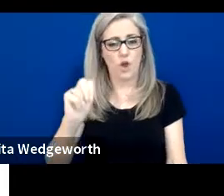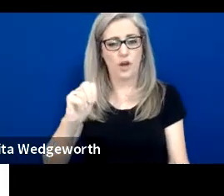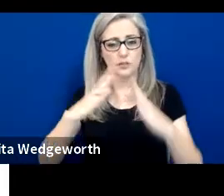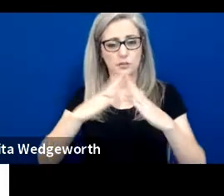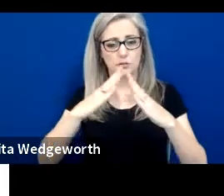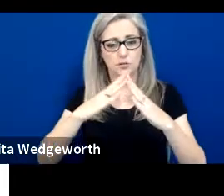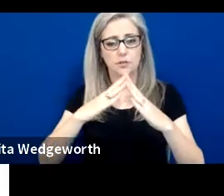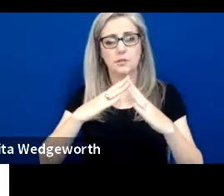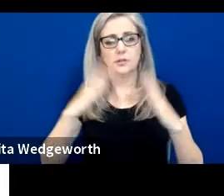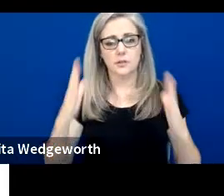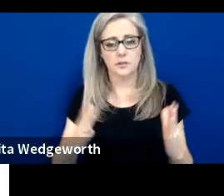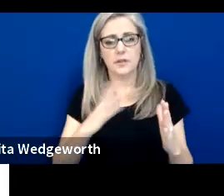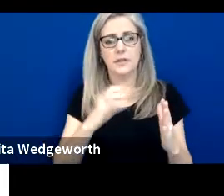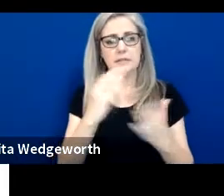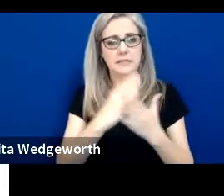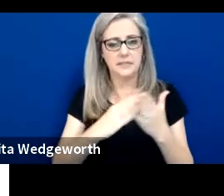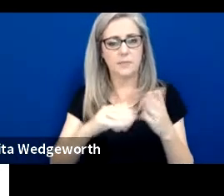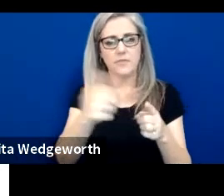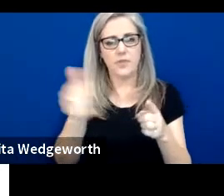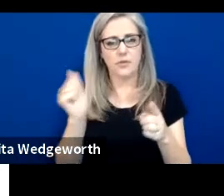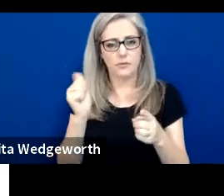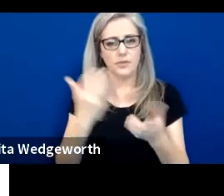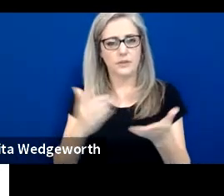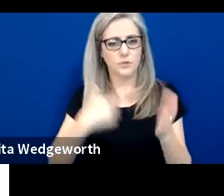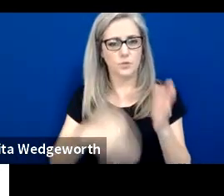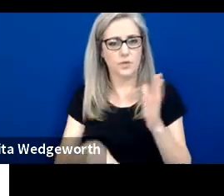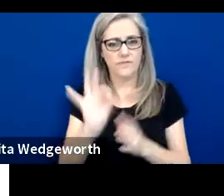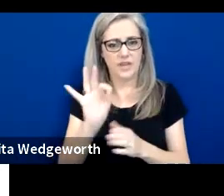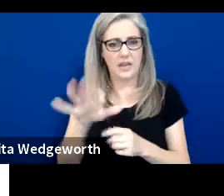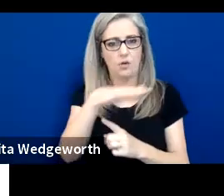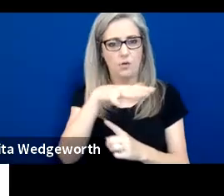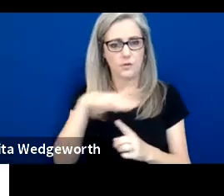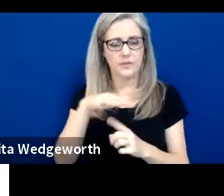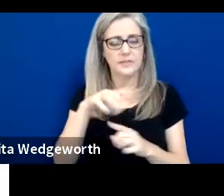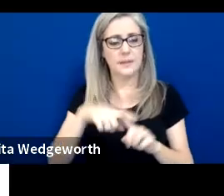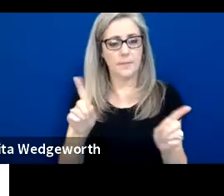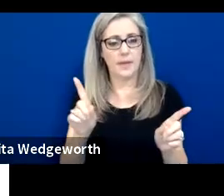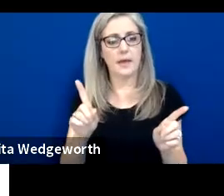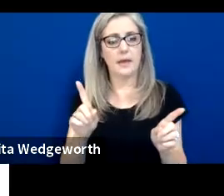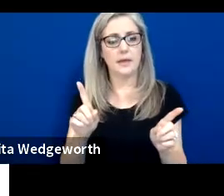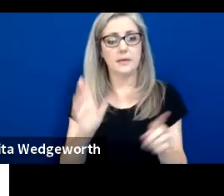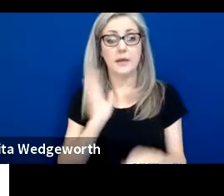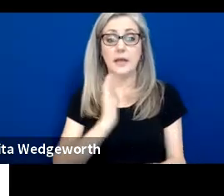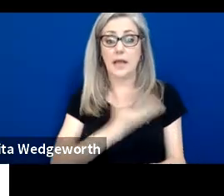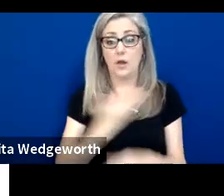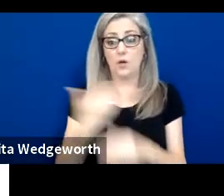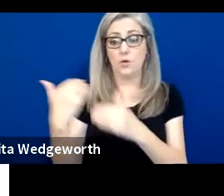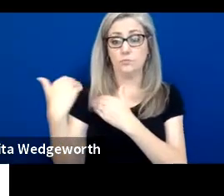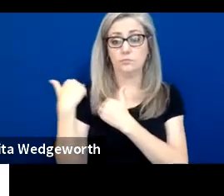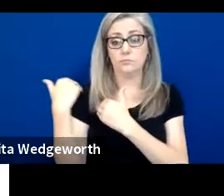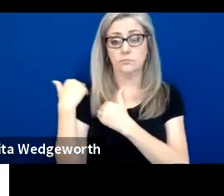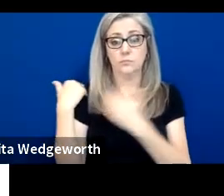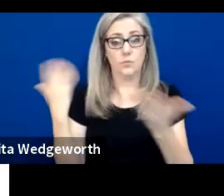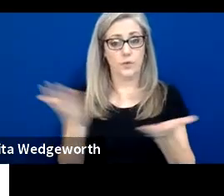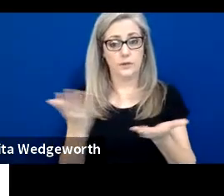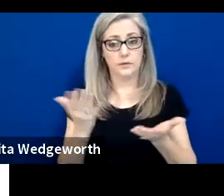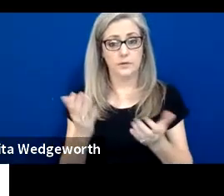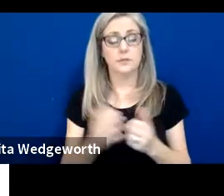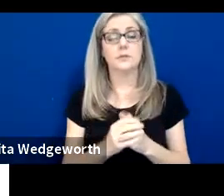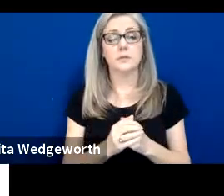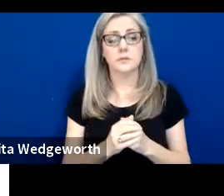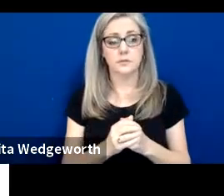the other things that we found on site. But our tasks are to you